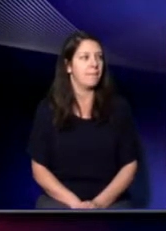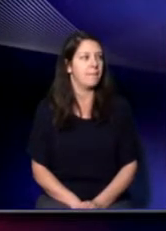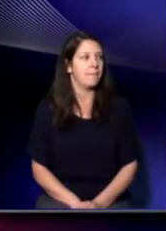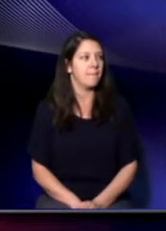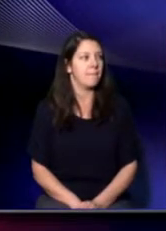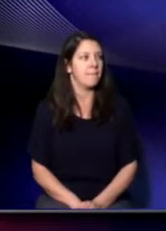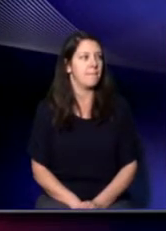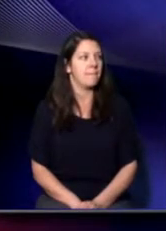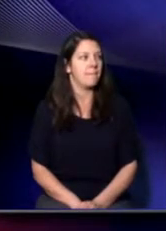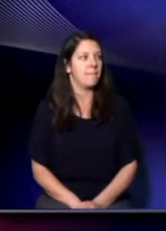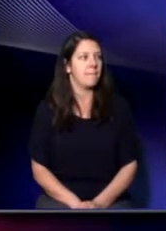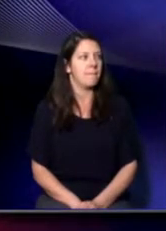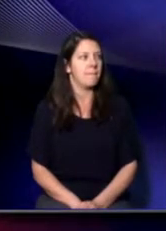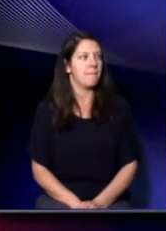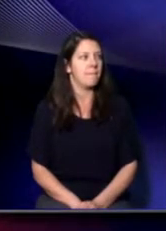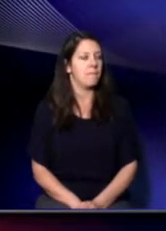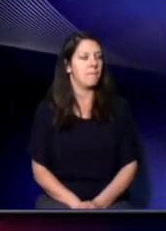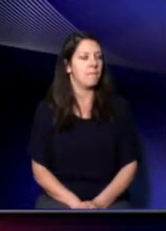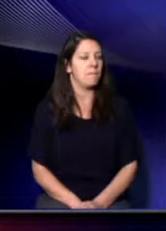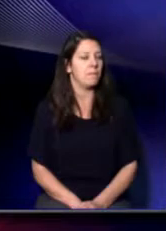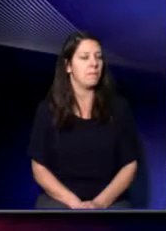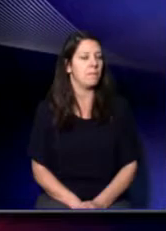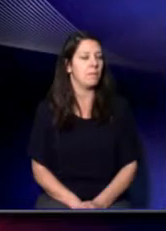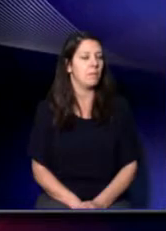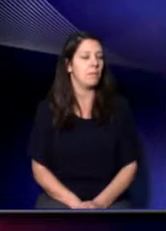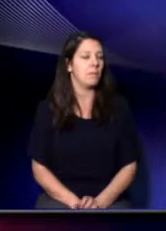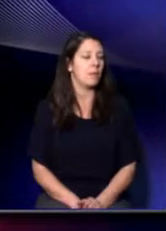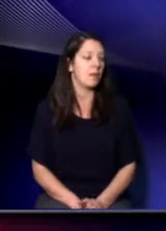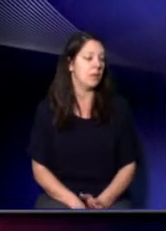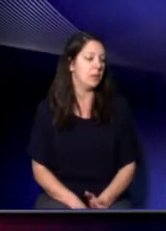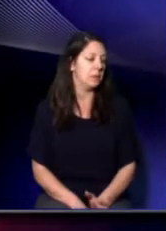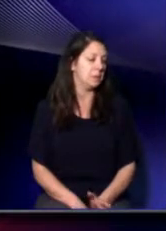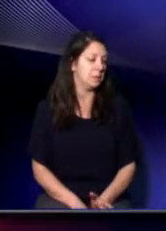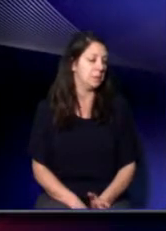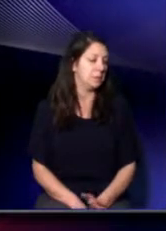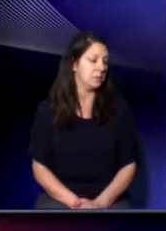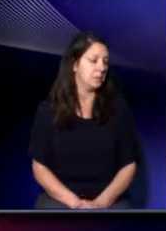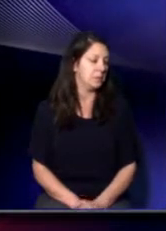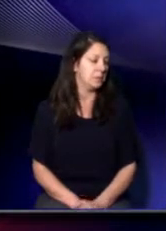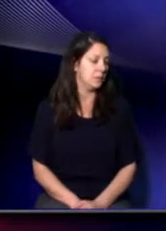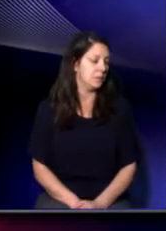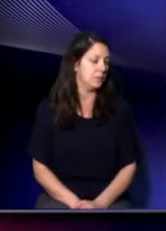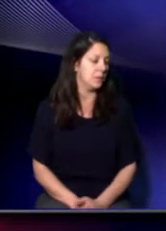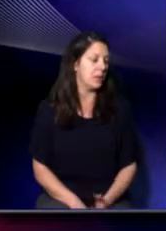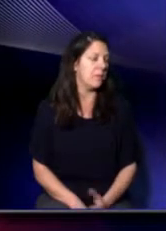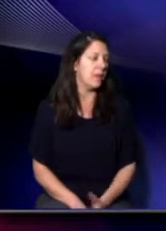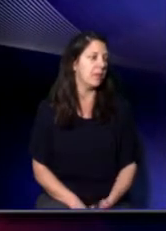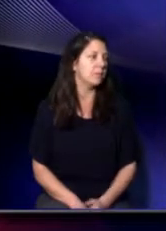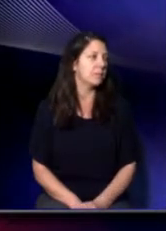childhood and family, education, and we also recognized the co-ops.